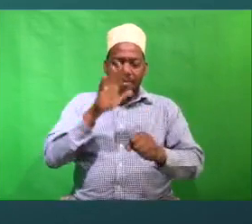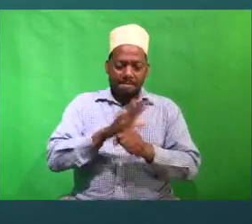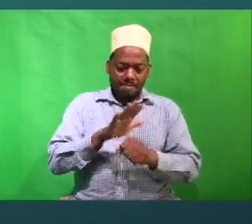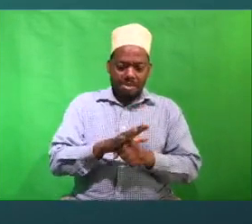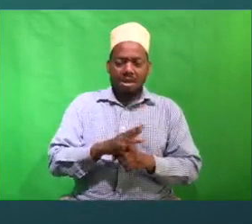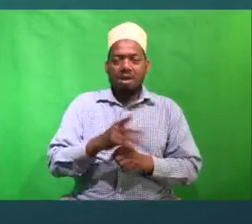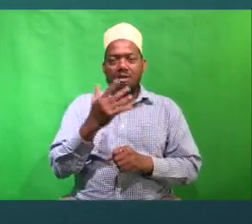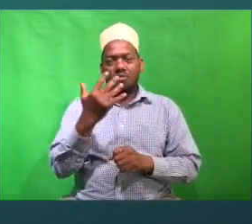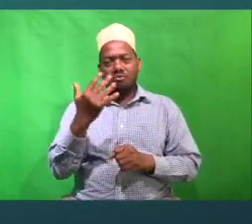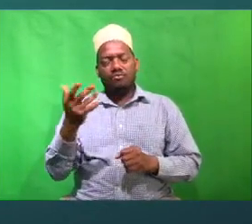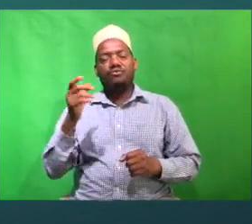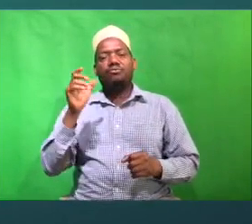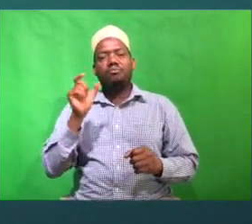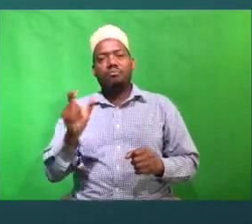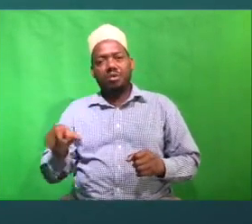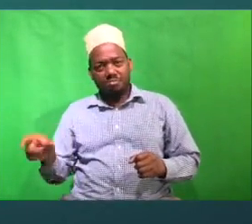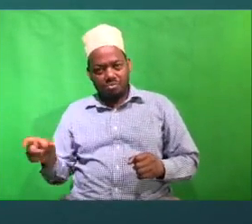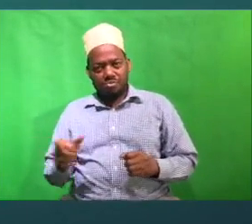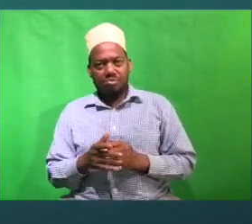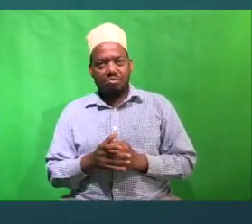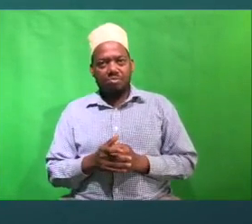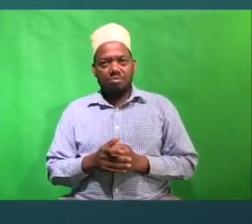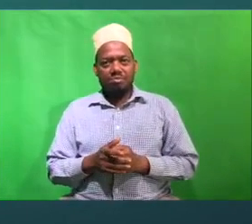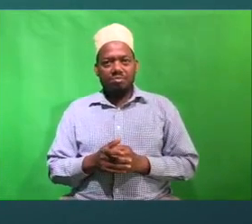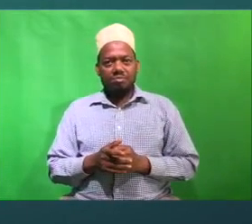population between